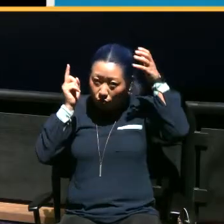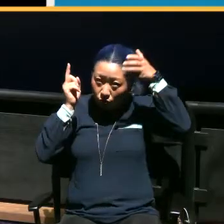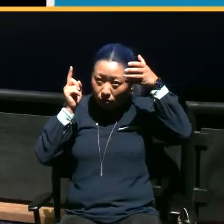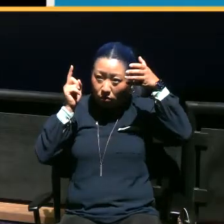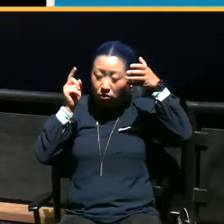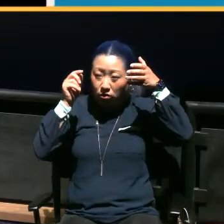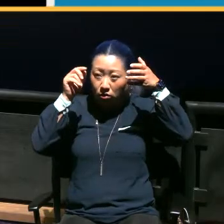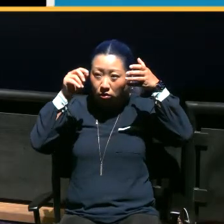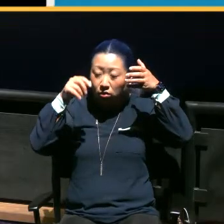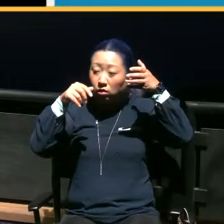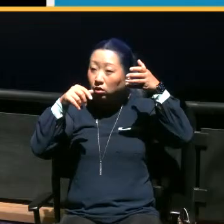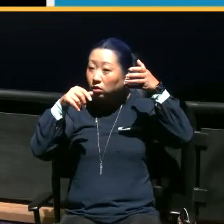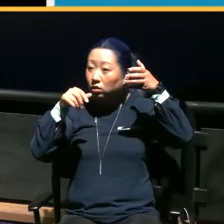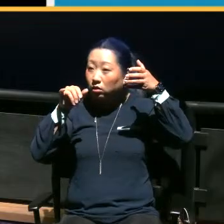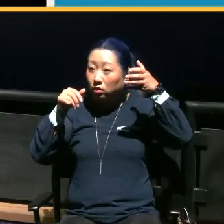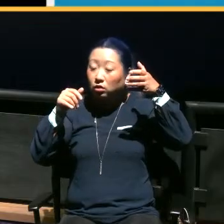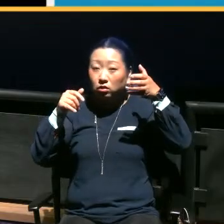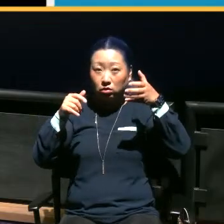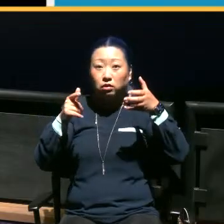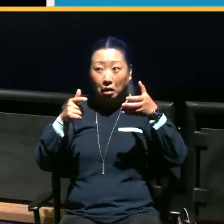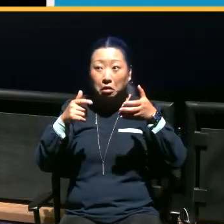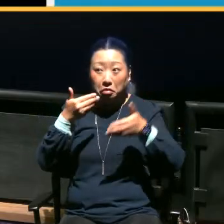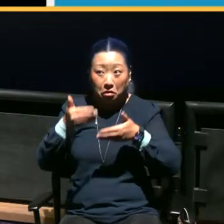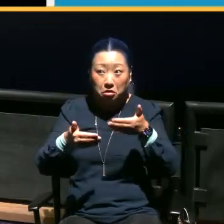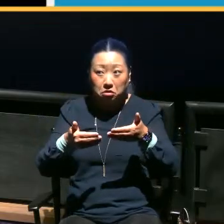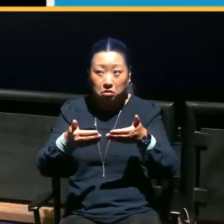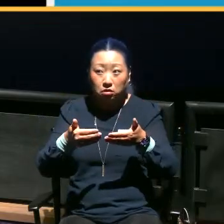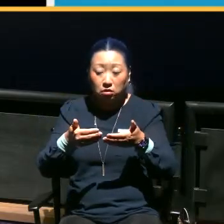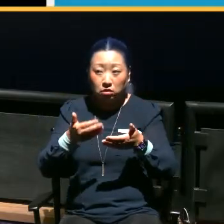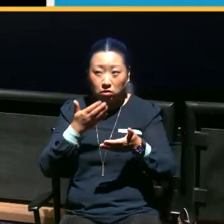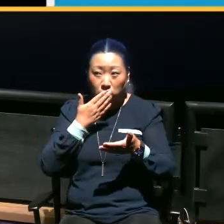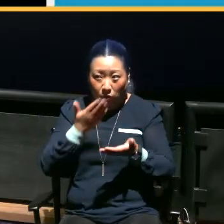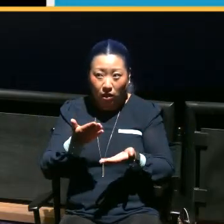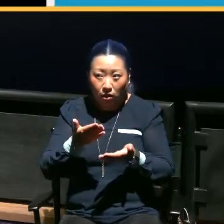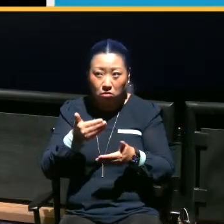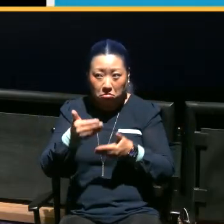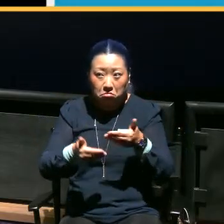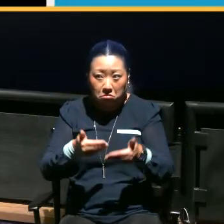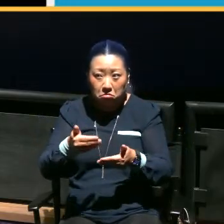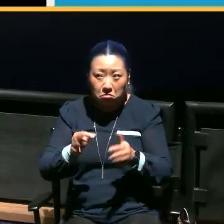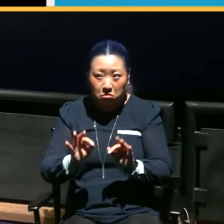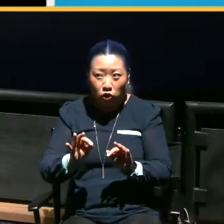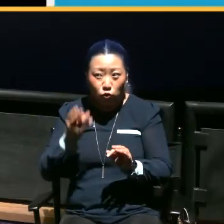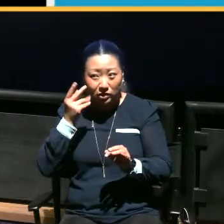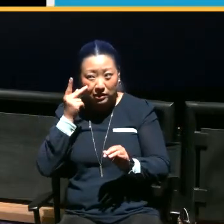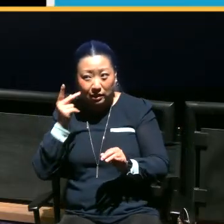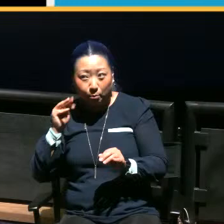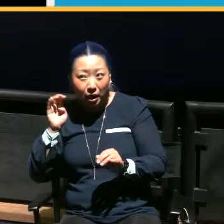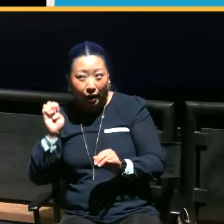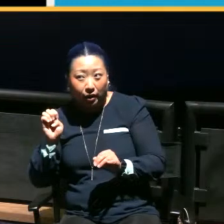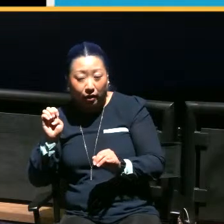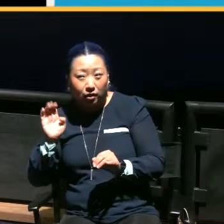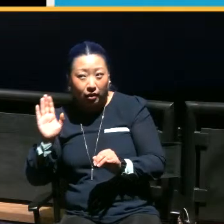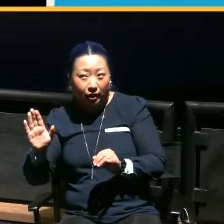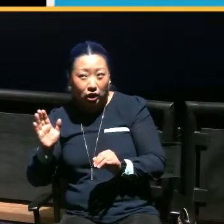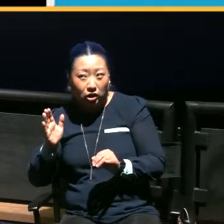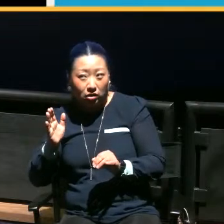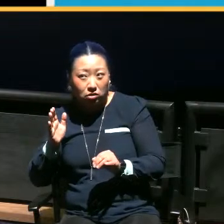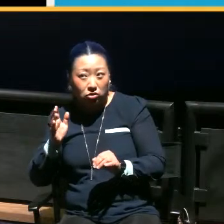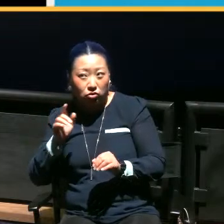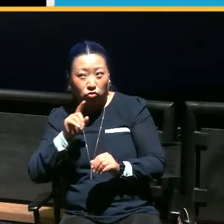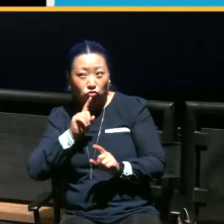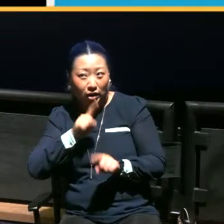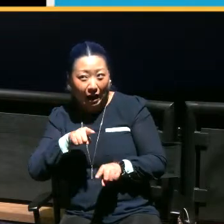then we hooked it up. It all worked. Things are going well here, and there's, you see Mike's reaction there. There's Bueno's reaction. He was very